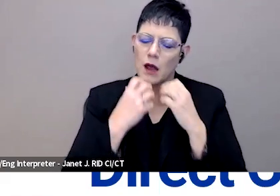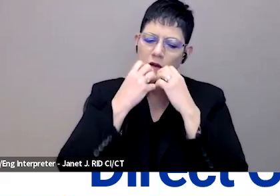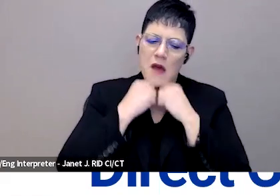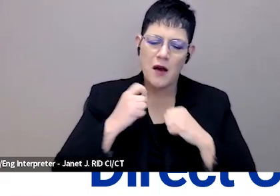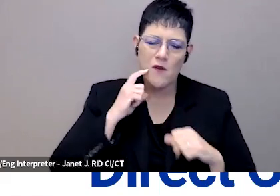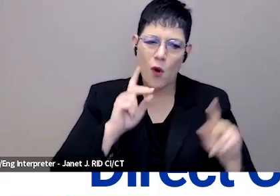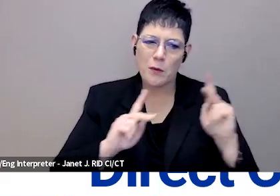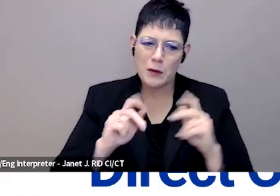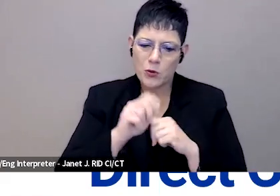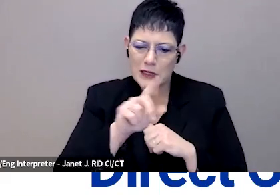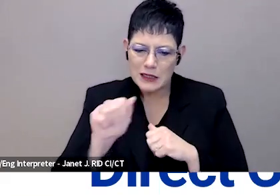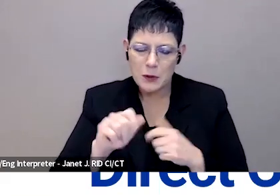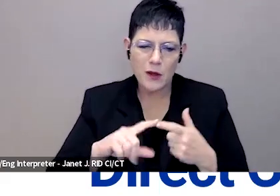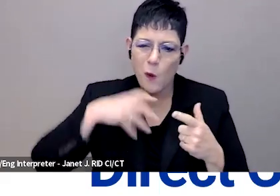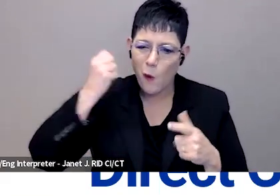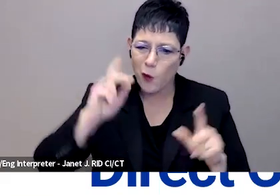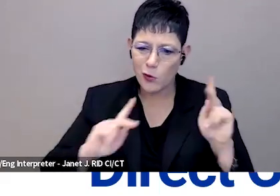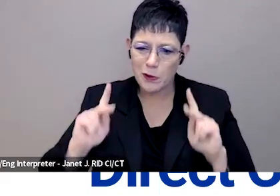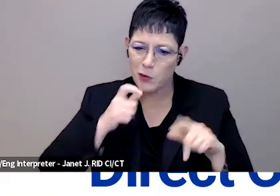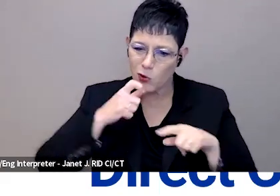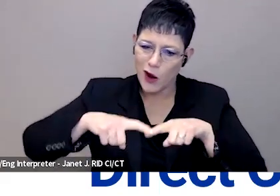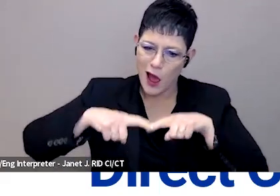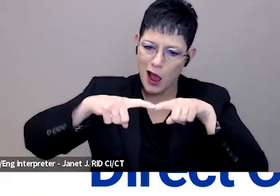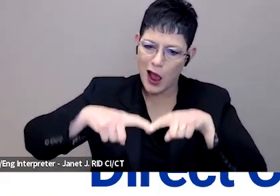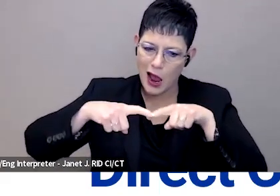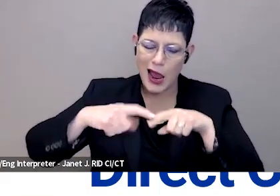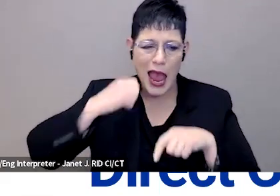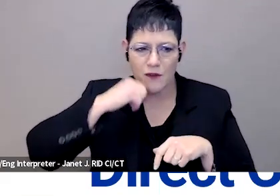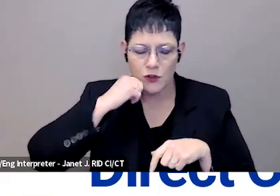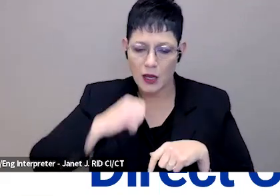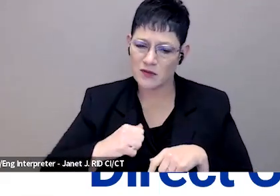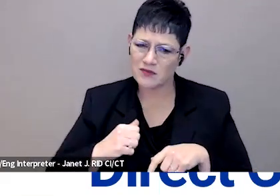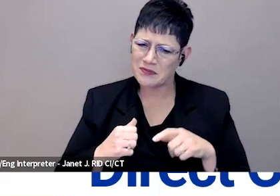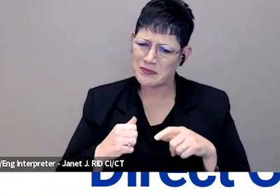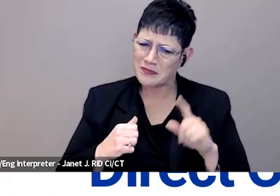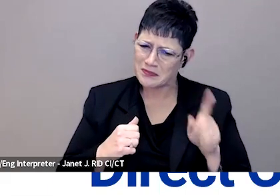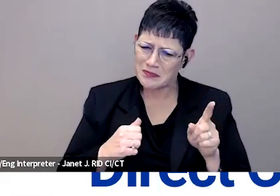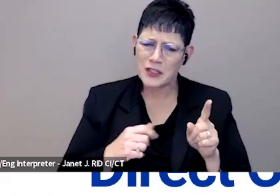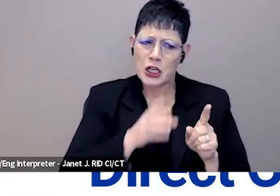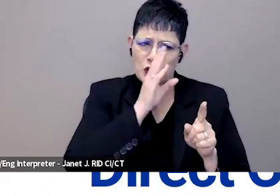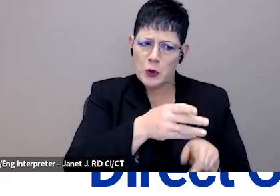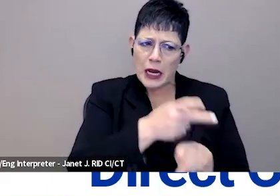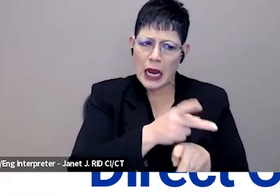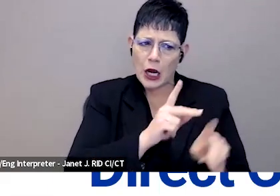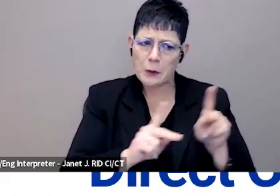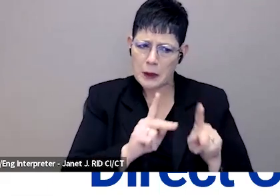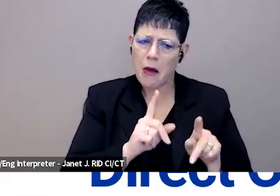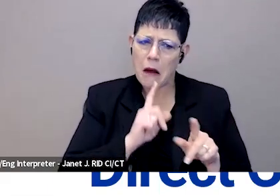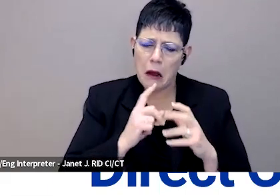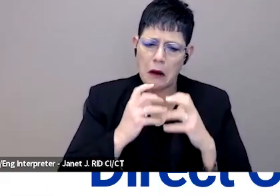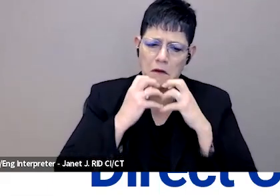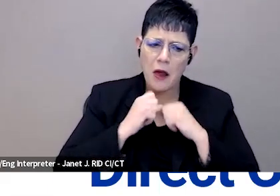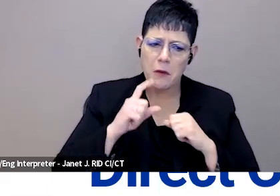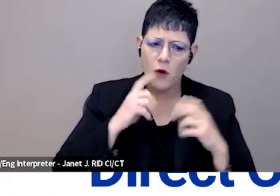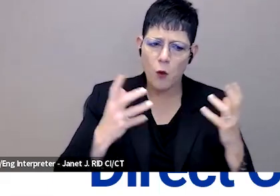them on a daily basis. They're also essential to the economy. When you think about the role, for example, that direct care